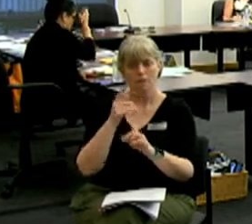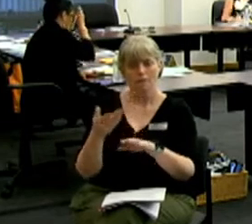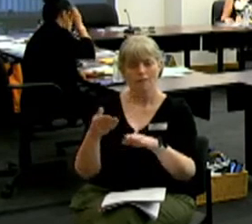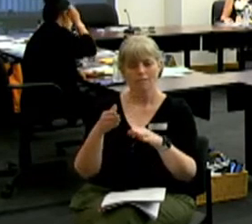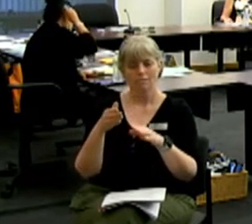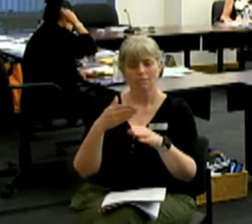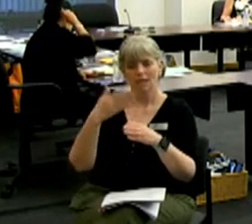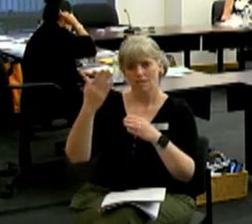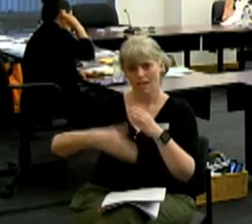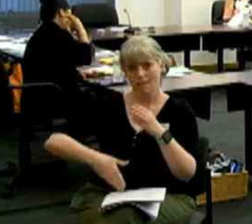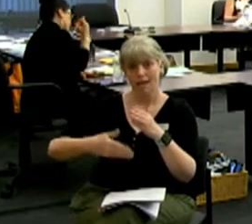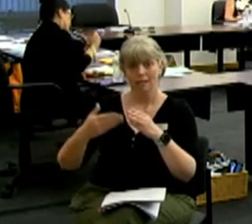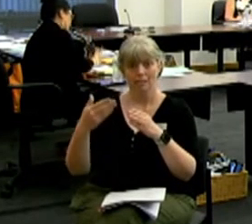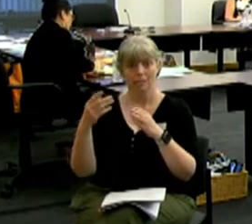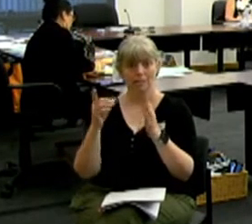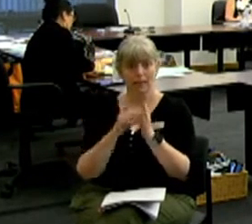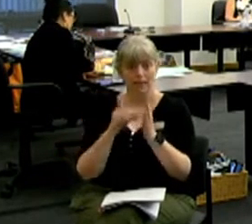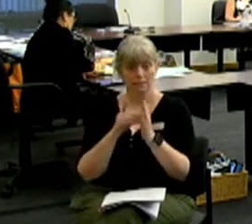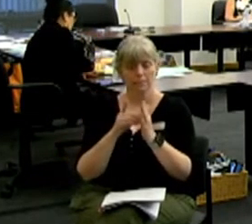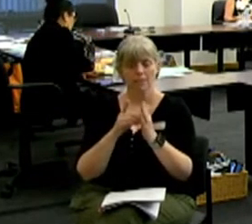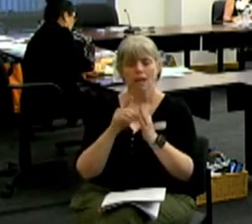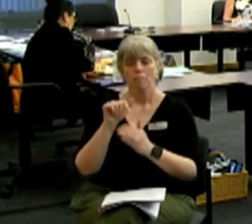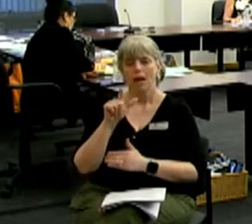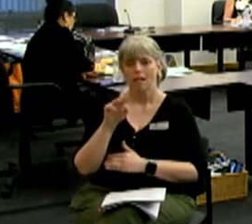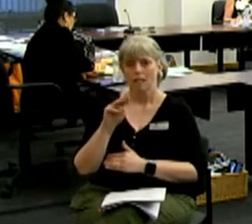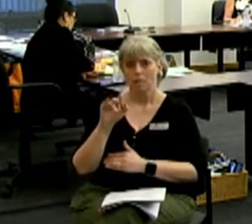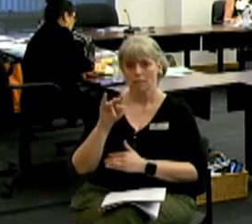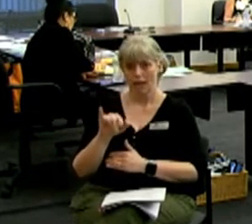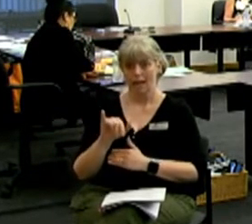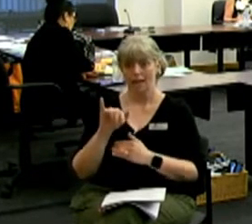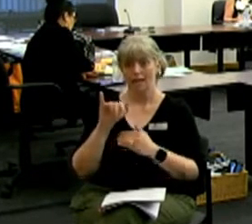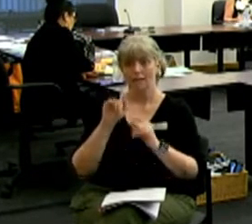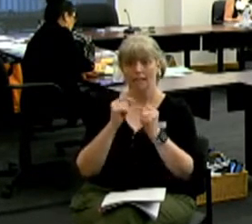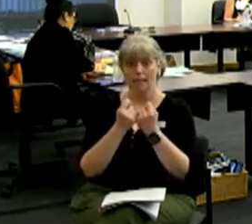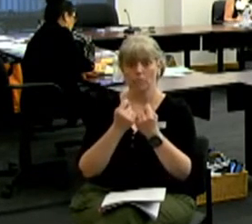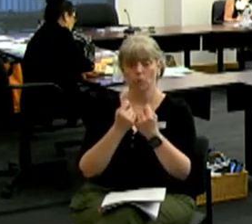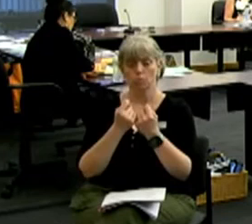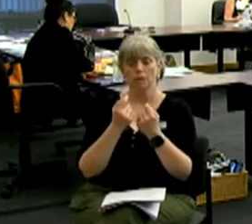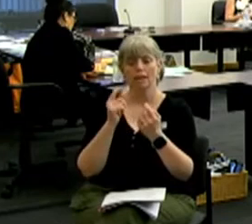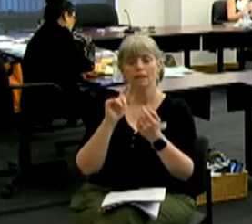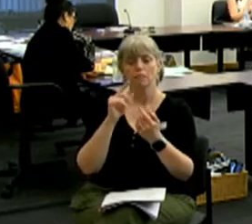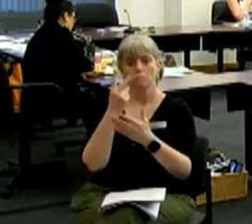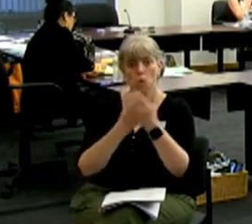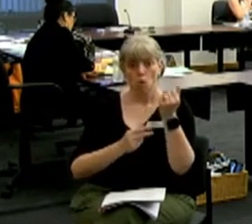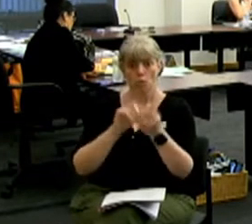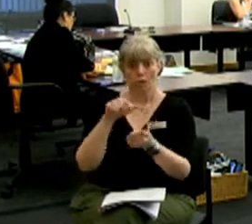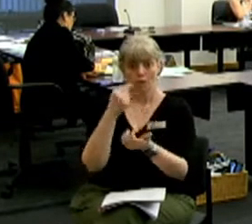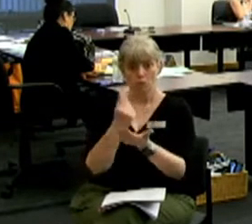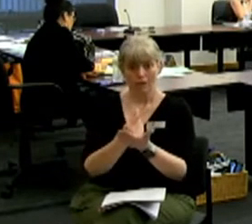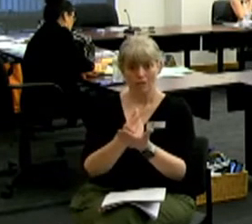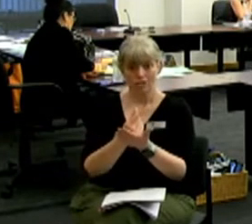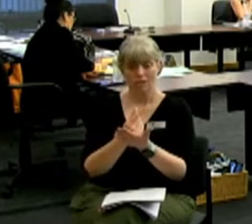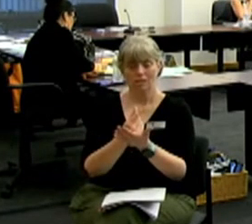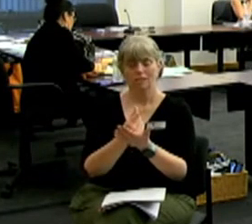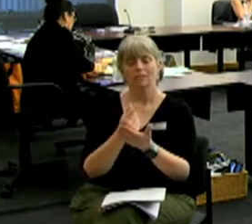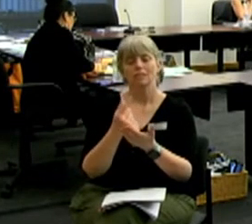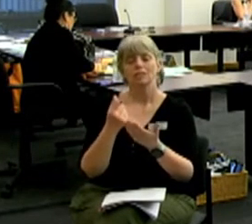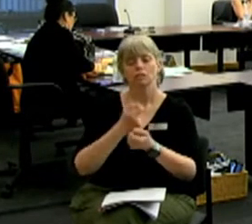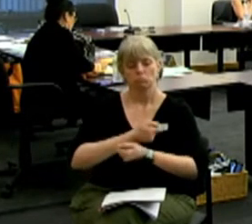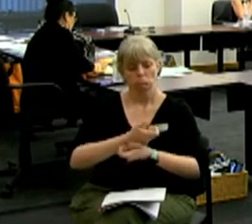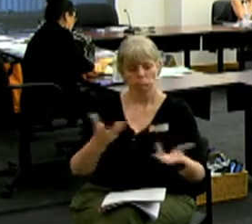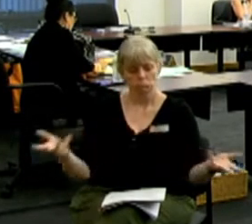deadline dates. My alumni team will be at both graduations handing out a gift to each of our graduates. Each